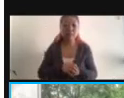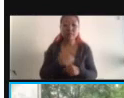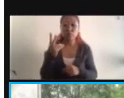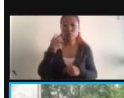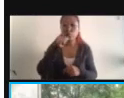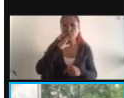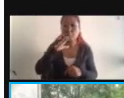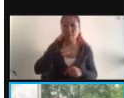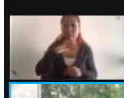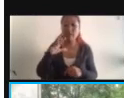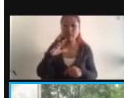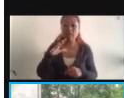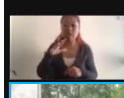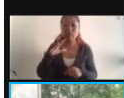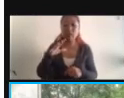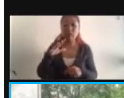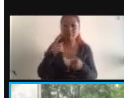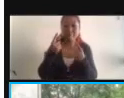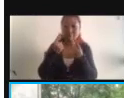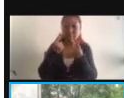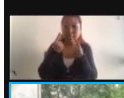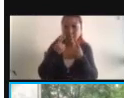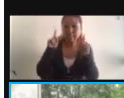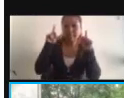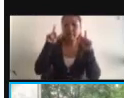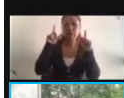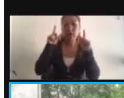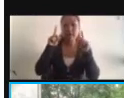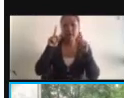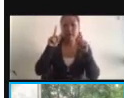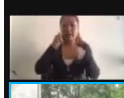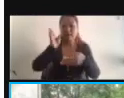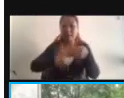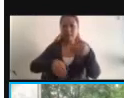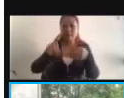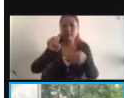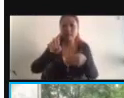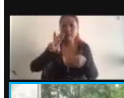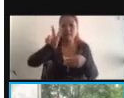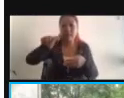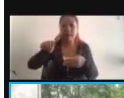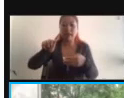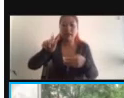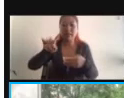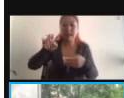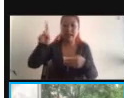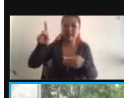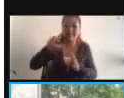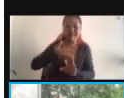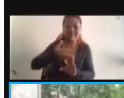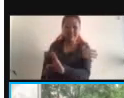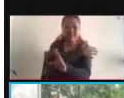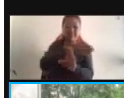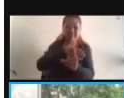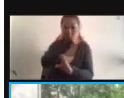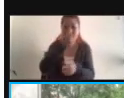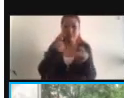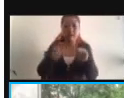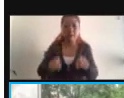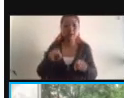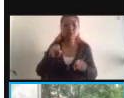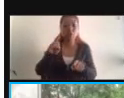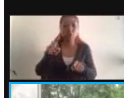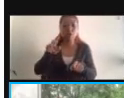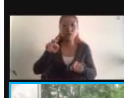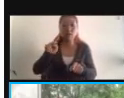2 women successfully completed an EVA task that has never been done before. So NASA was able